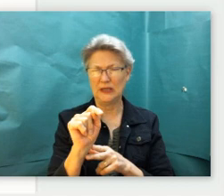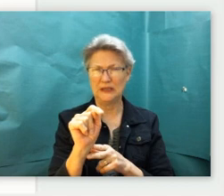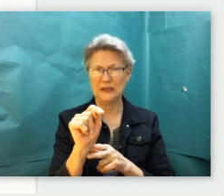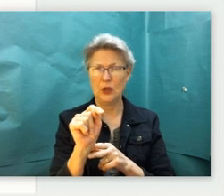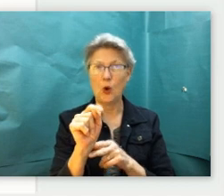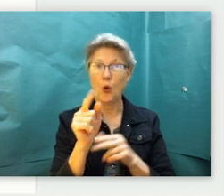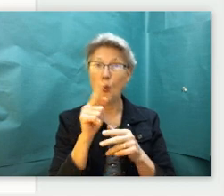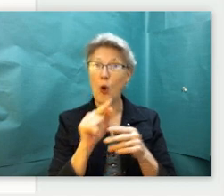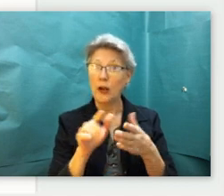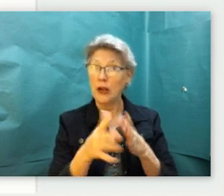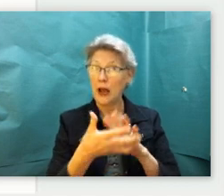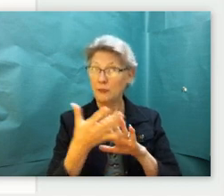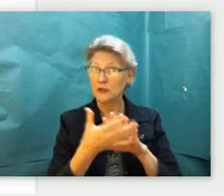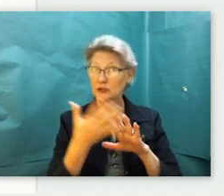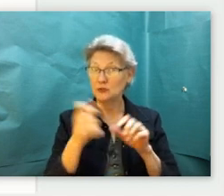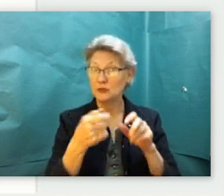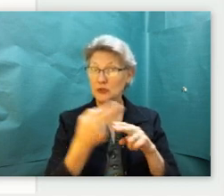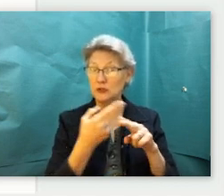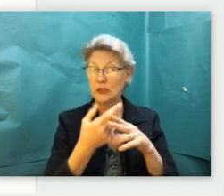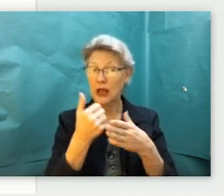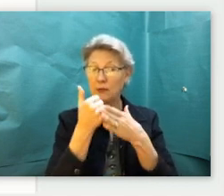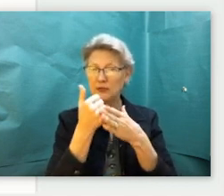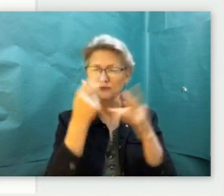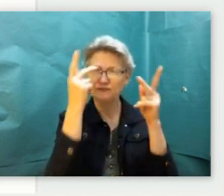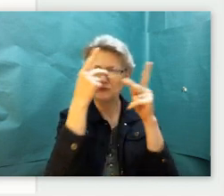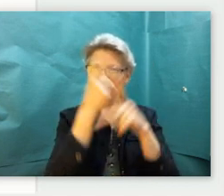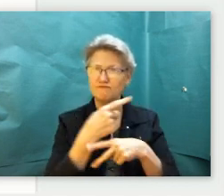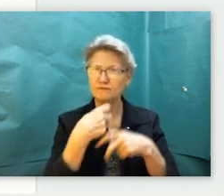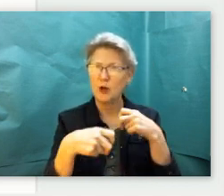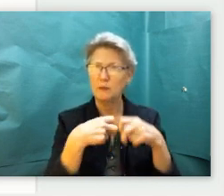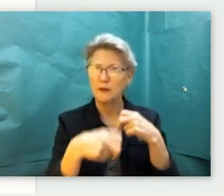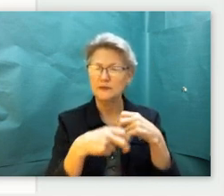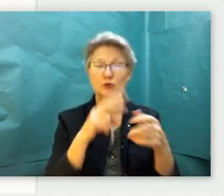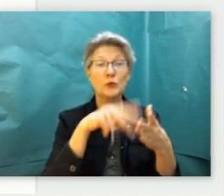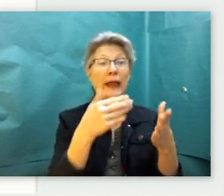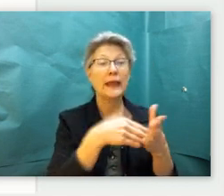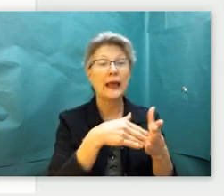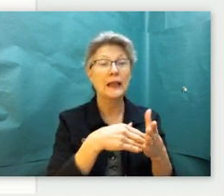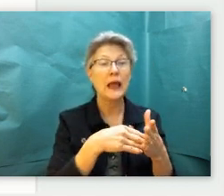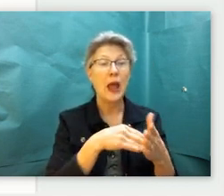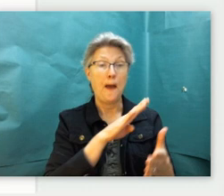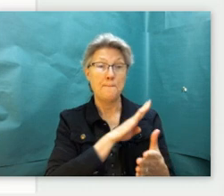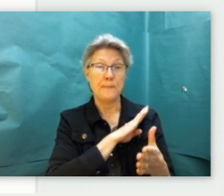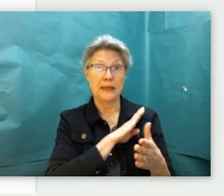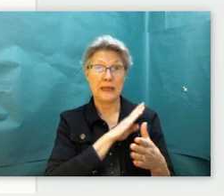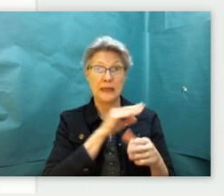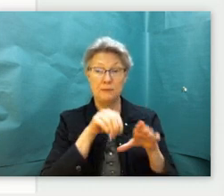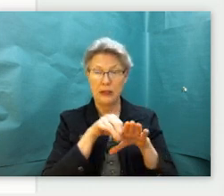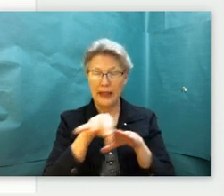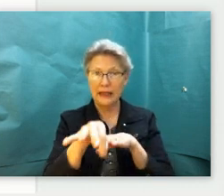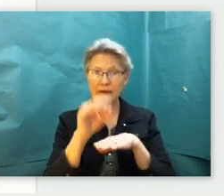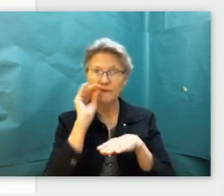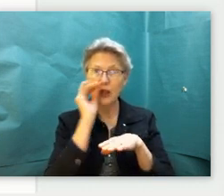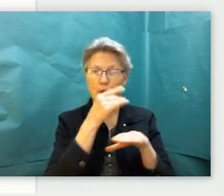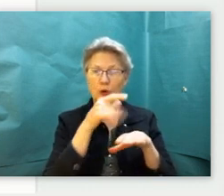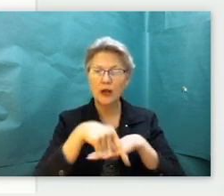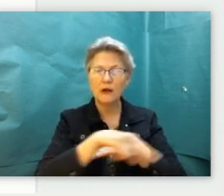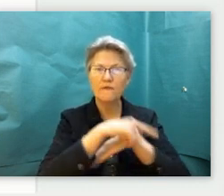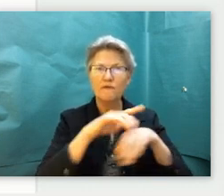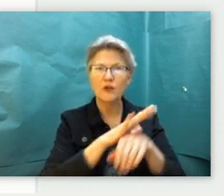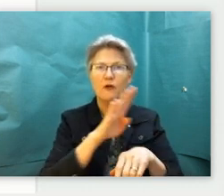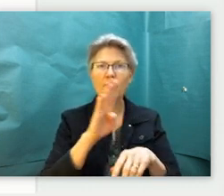What operation can we use to help us solve this problem? Let's read it again. Becky planted a flower garden full of